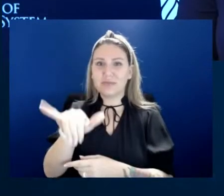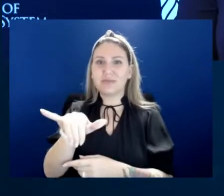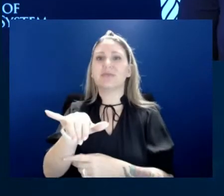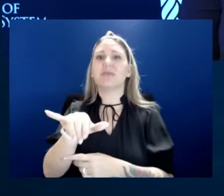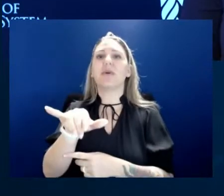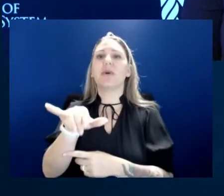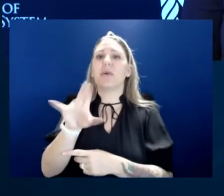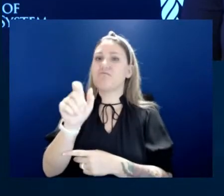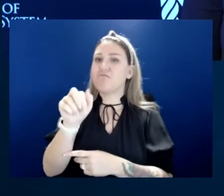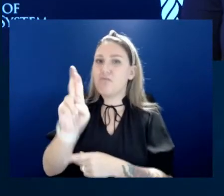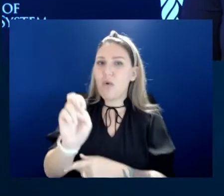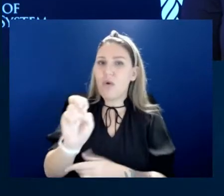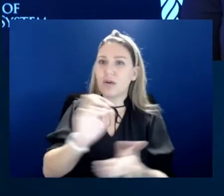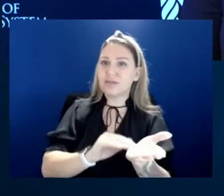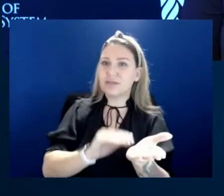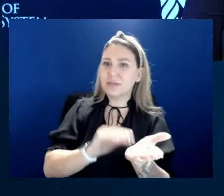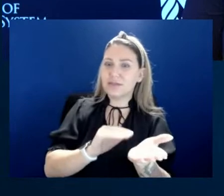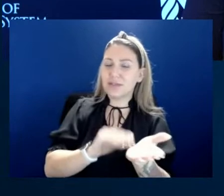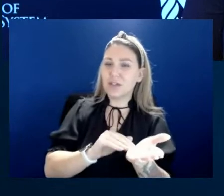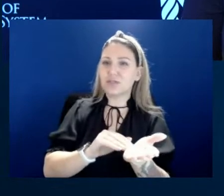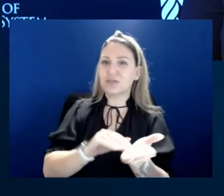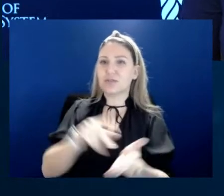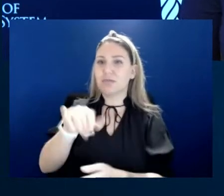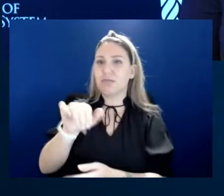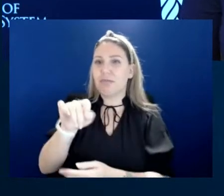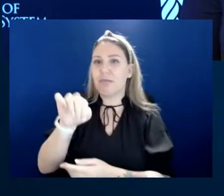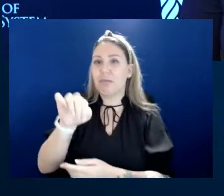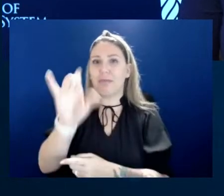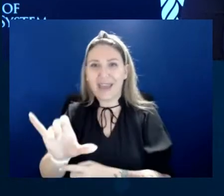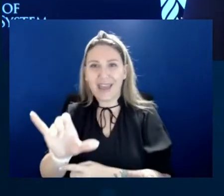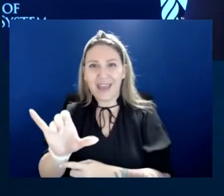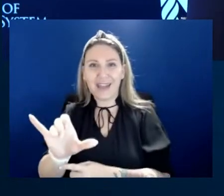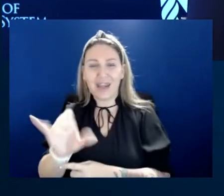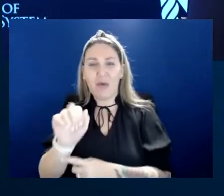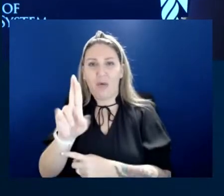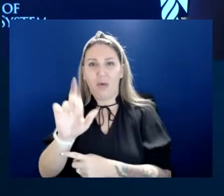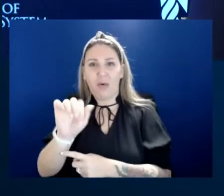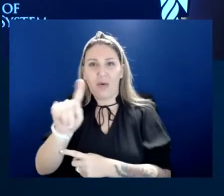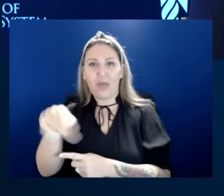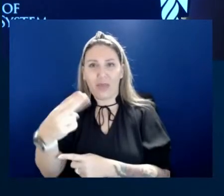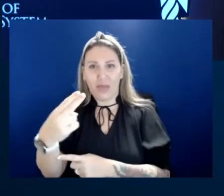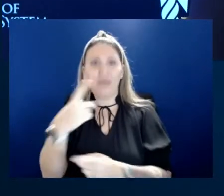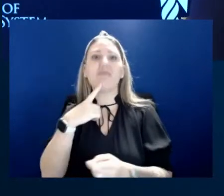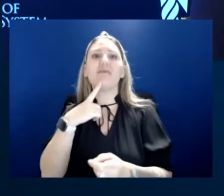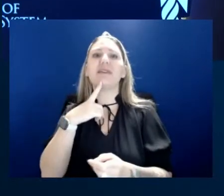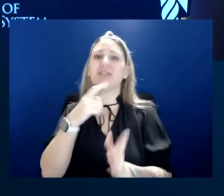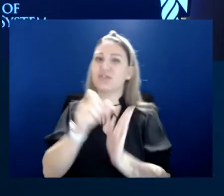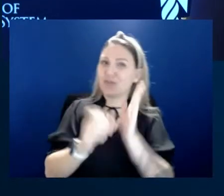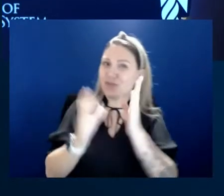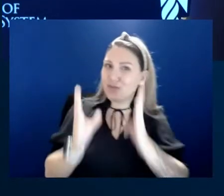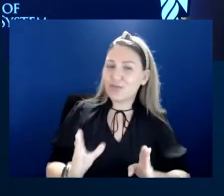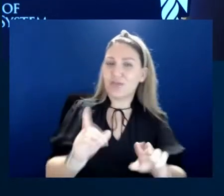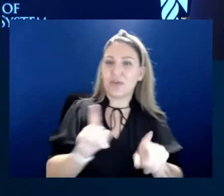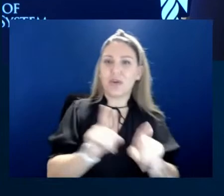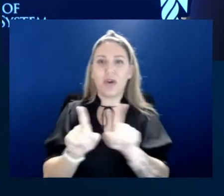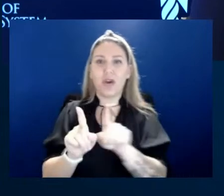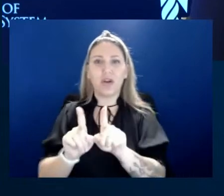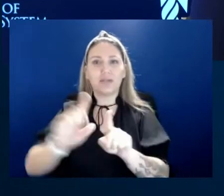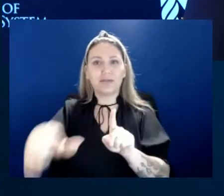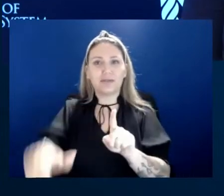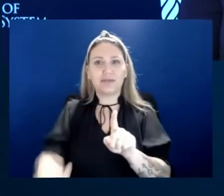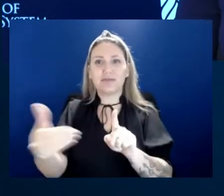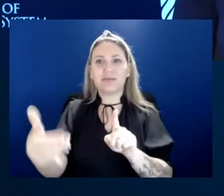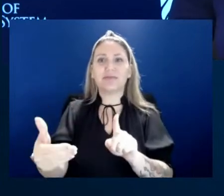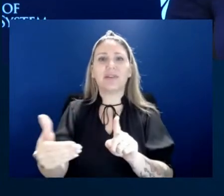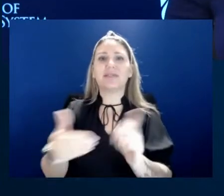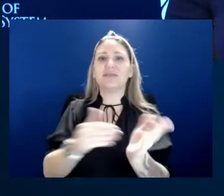Petty, orthopedic surgeon, and also our guest this morning is Dr. Maxim Pristupuk, a